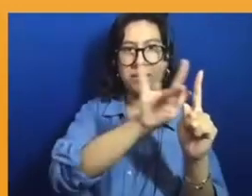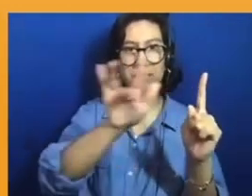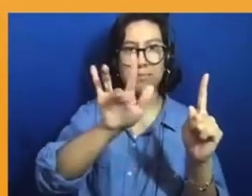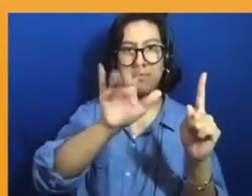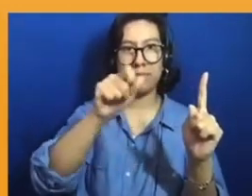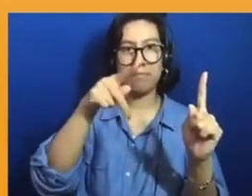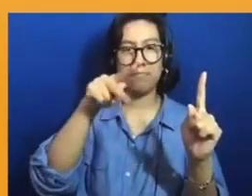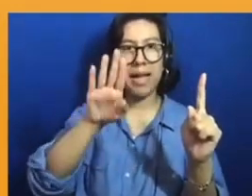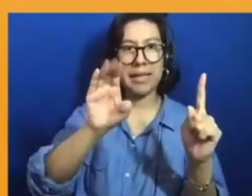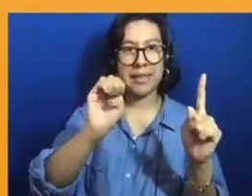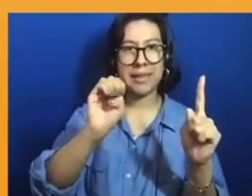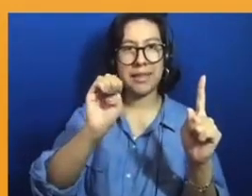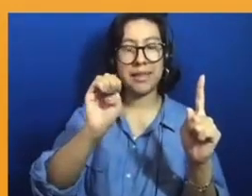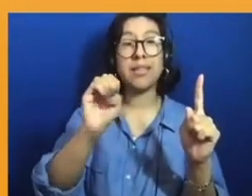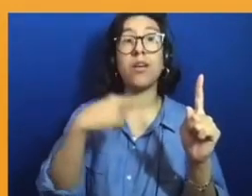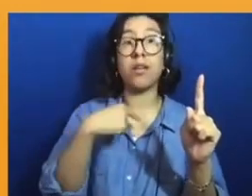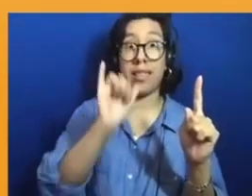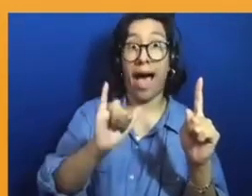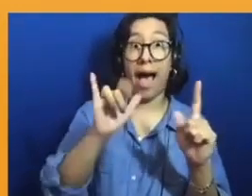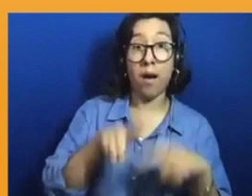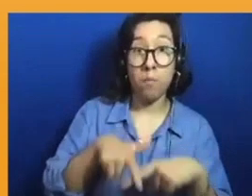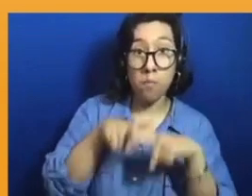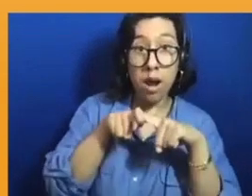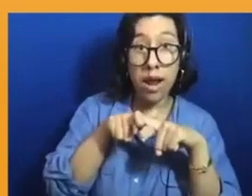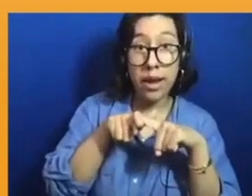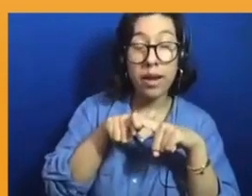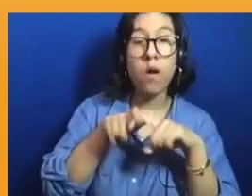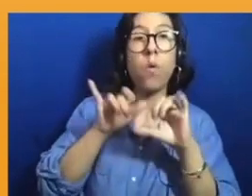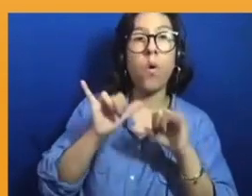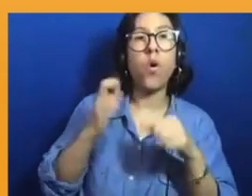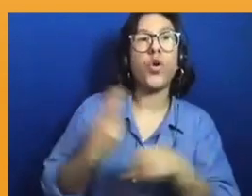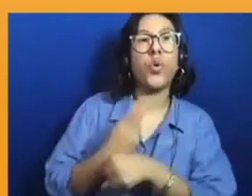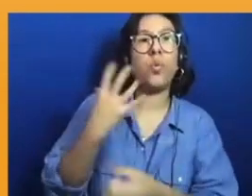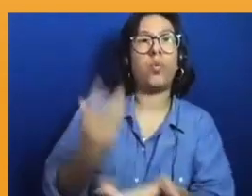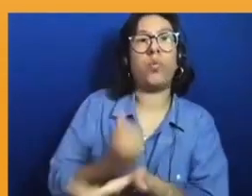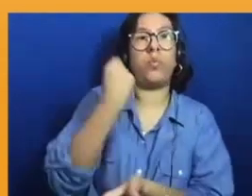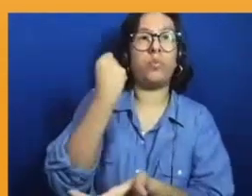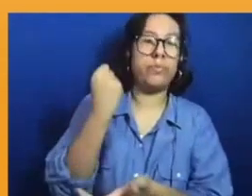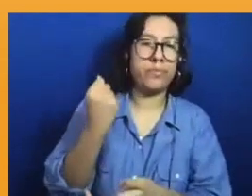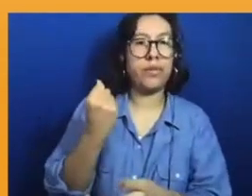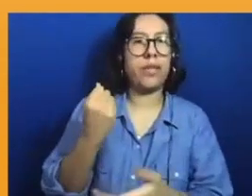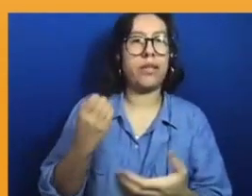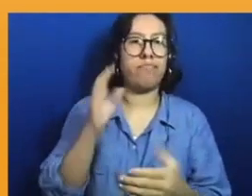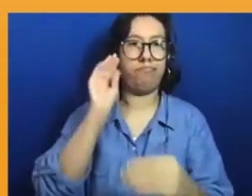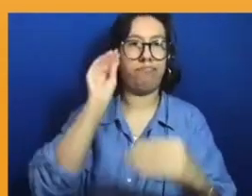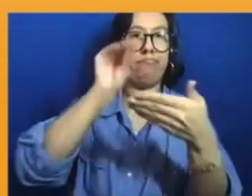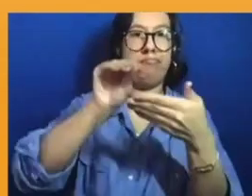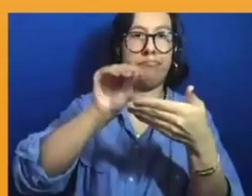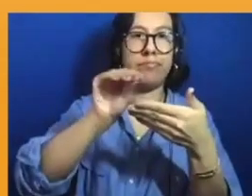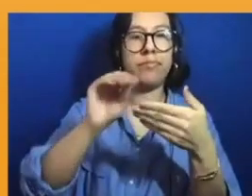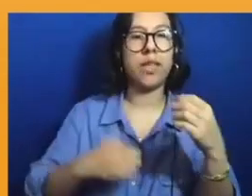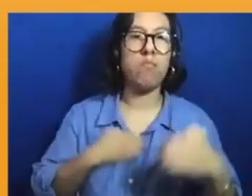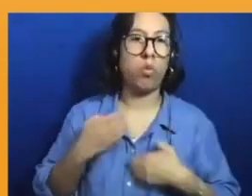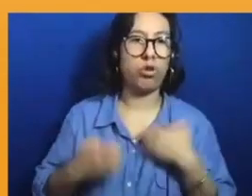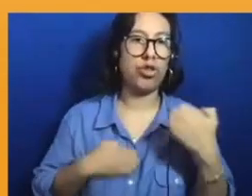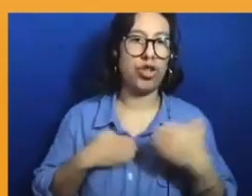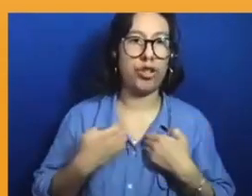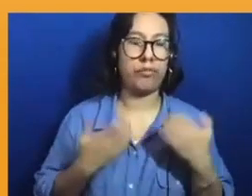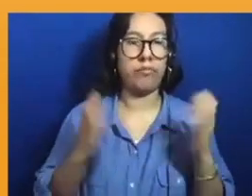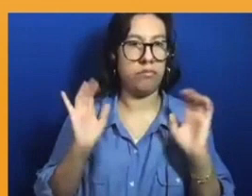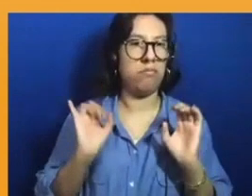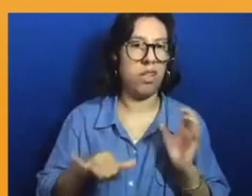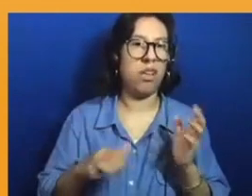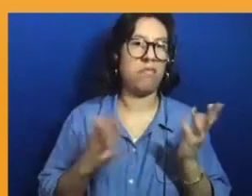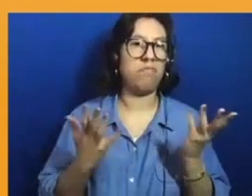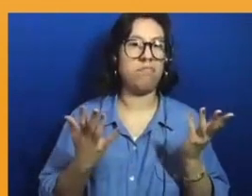that we use to put that emotion in. And